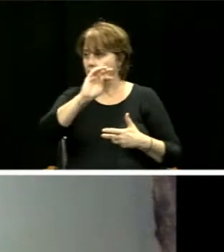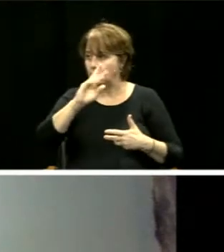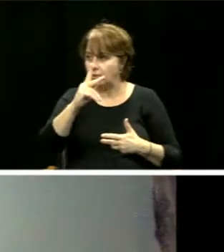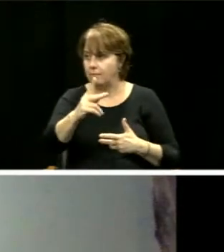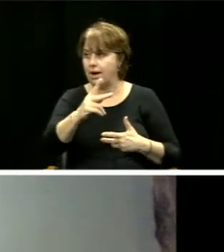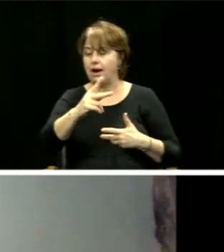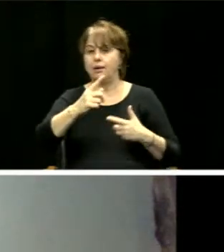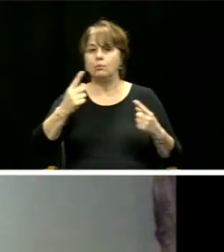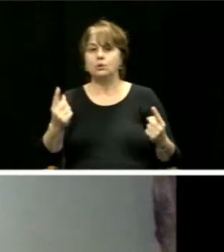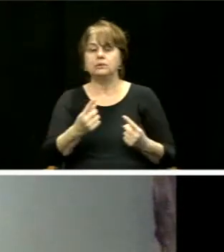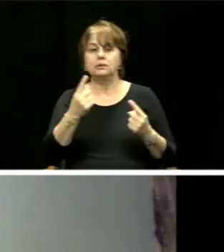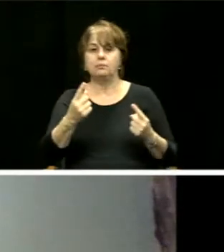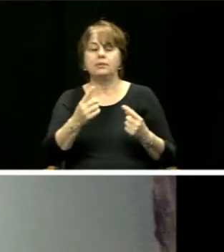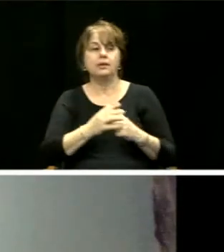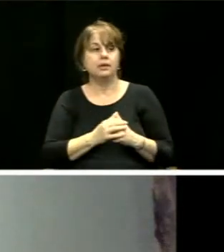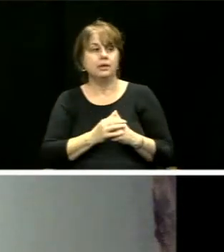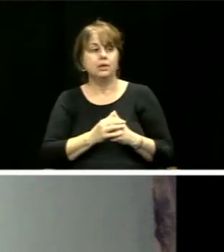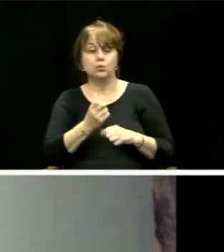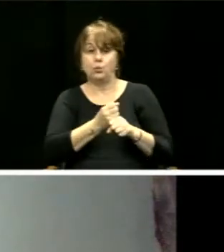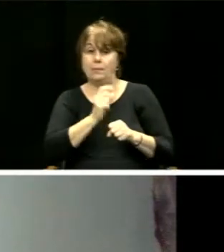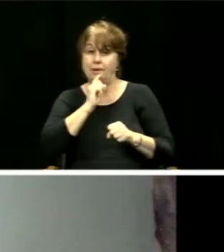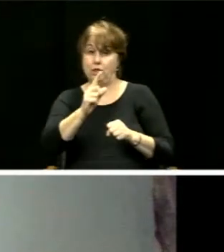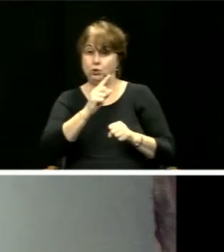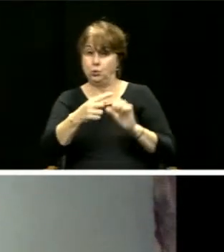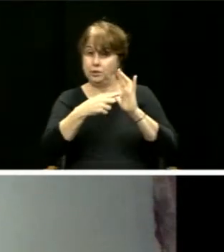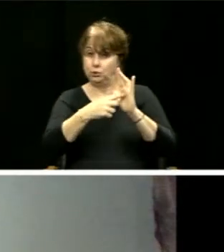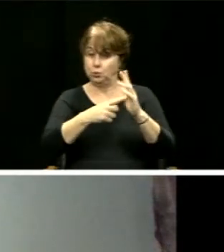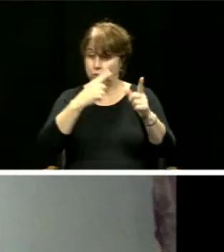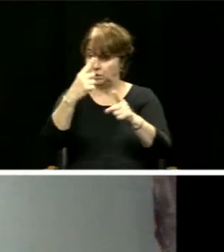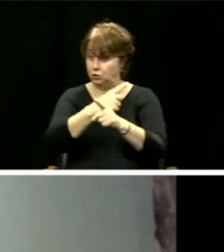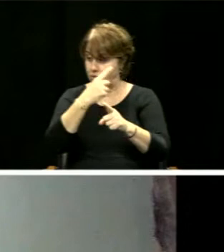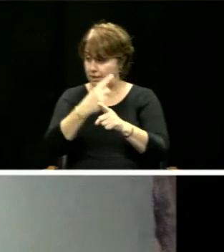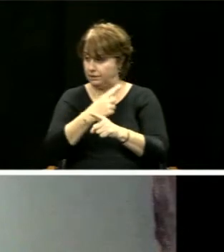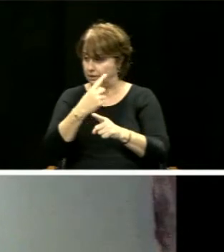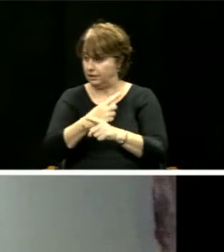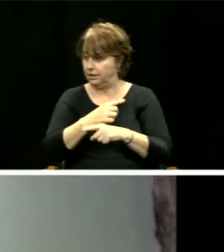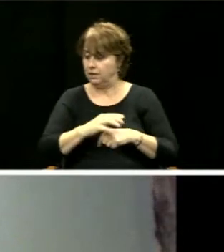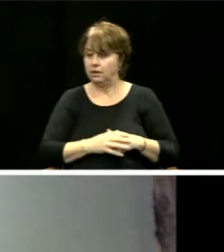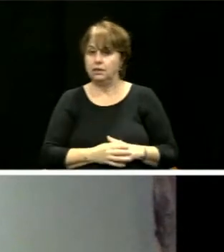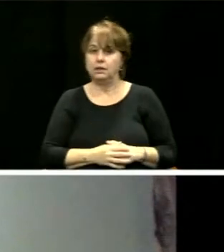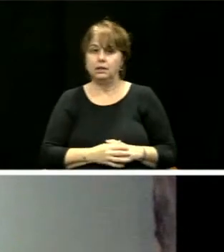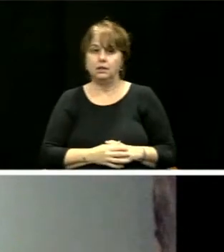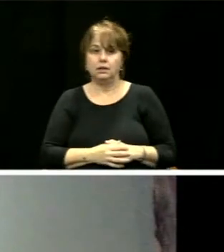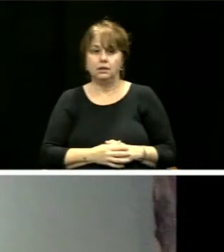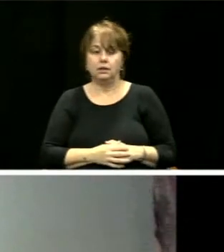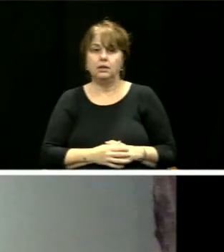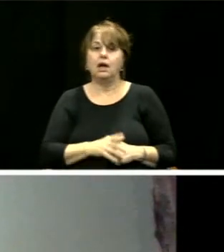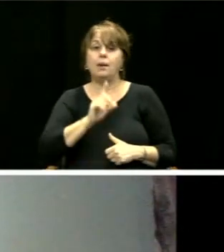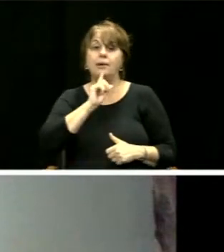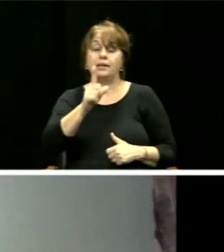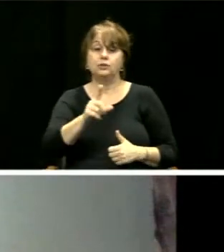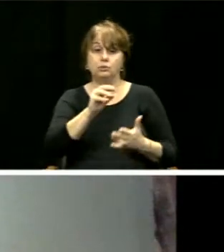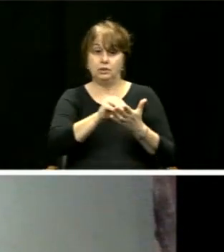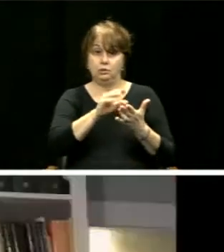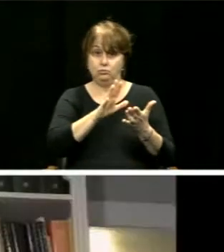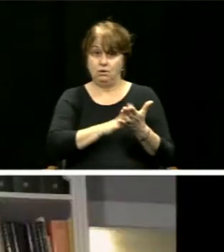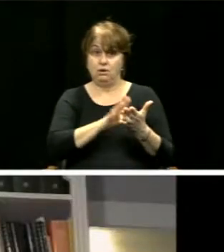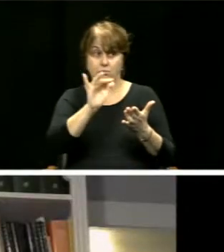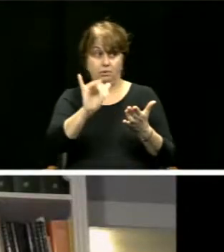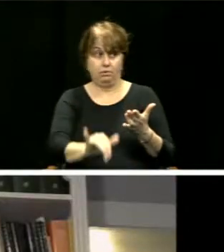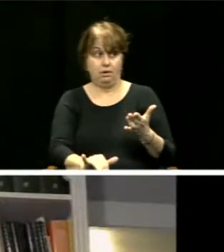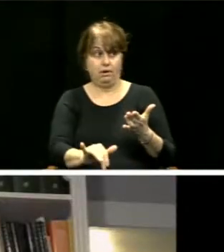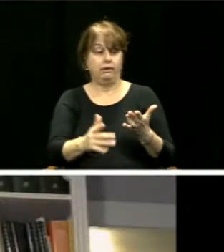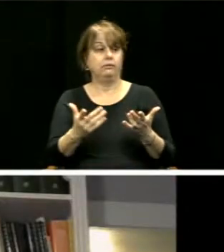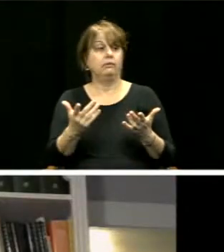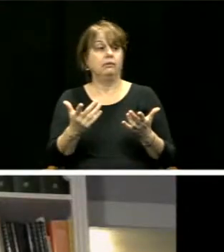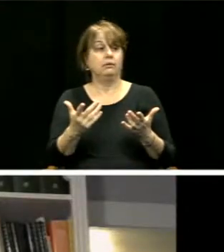that we can make sure that we have it shown correctly? I can certainly document it. I'm pretty fluent on all